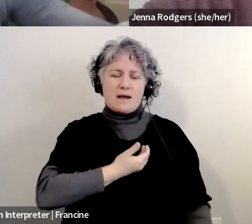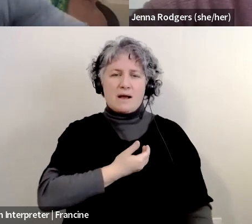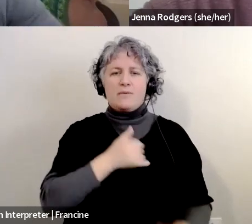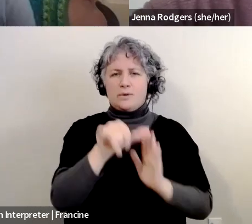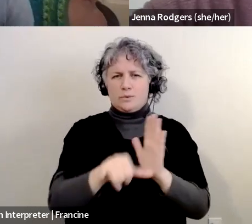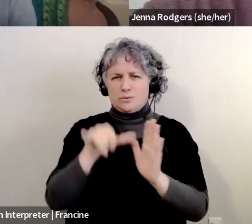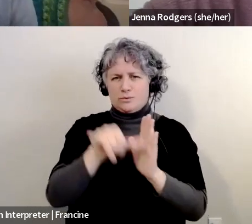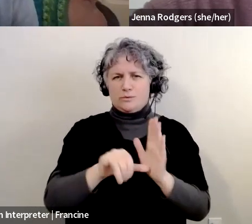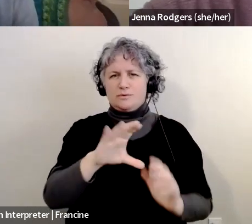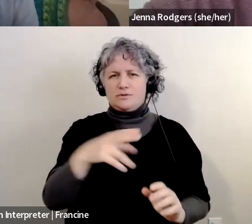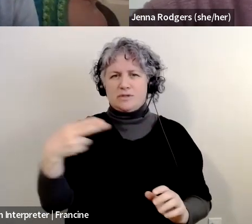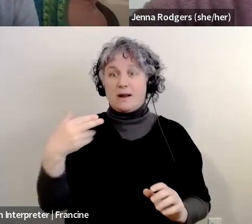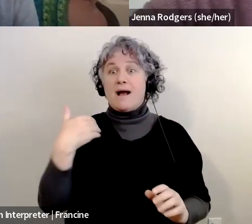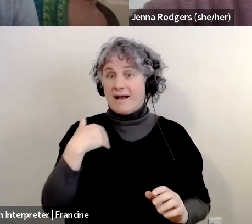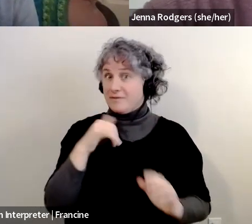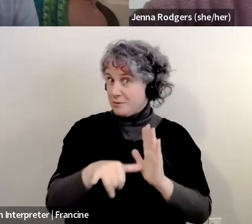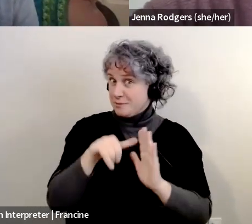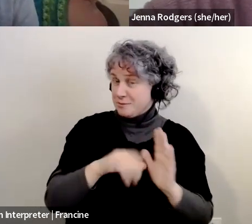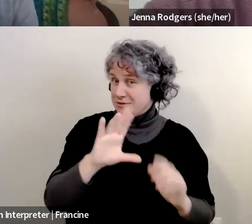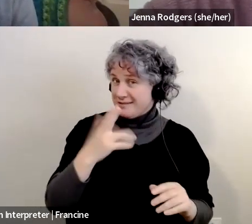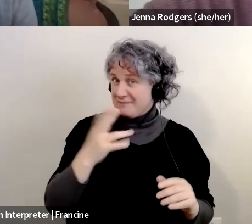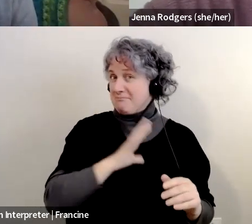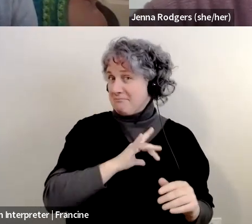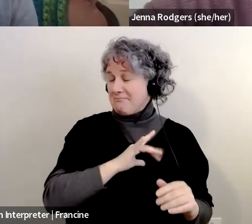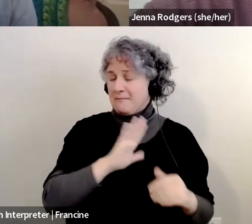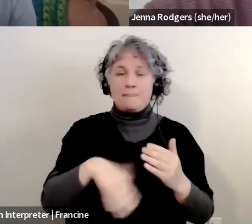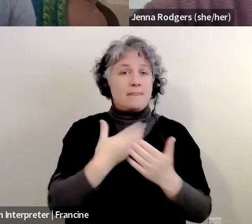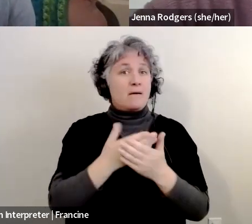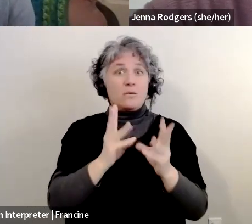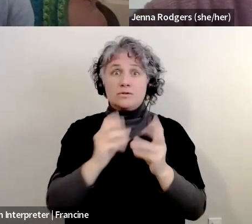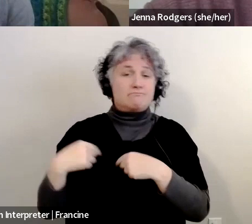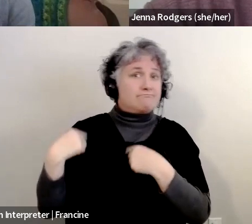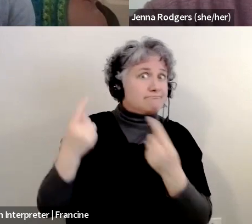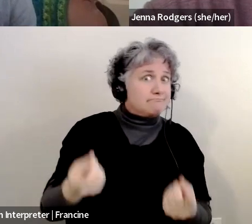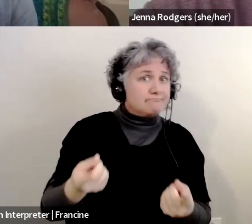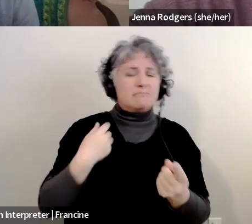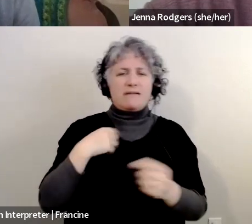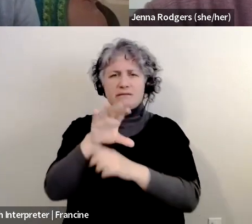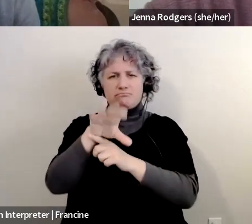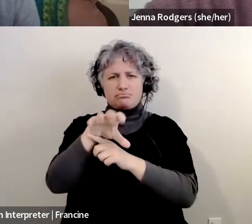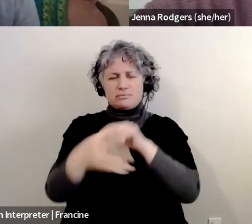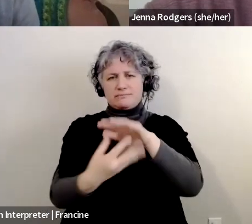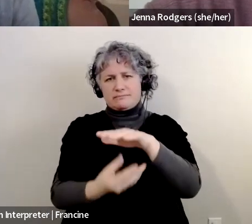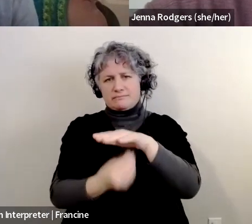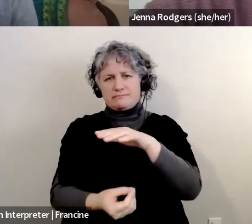YouTube channel. We actually have a YouTube channel, and all the workshops we've been doing over the past several